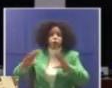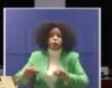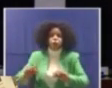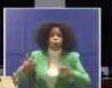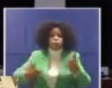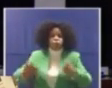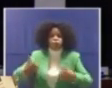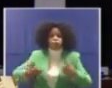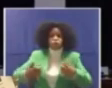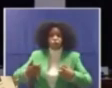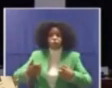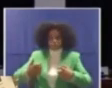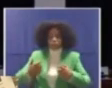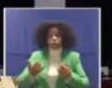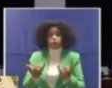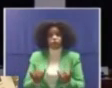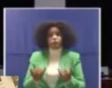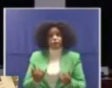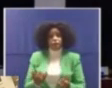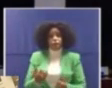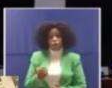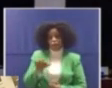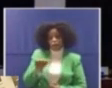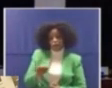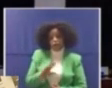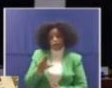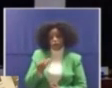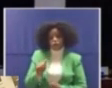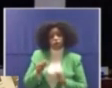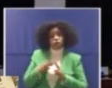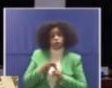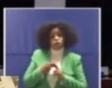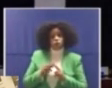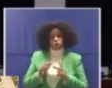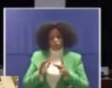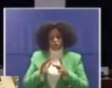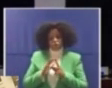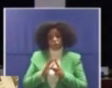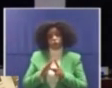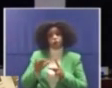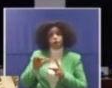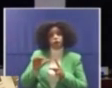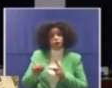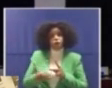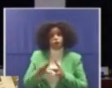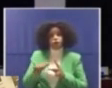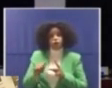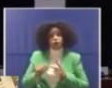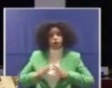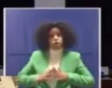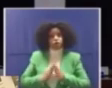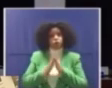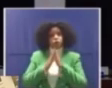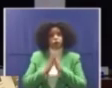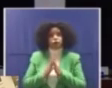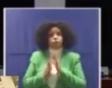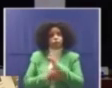IGAD, the African Union, and the United Nations in the search for peace in South